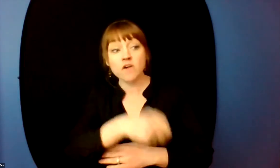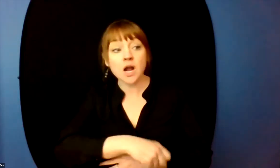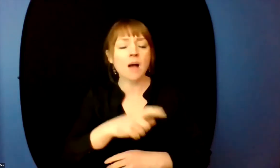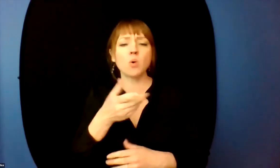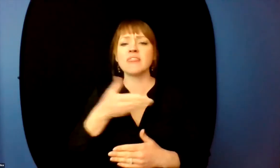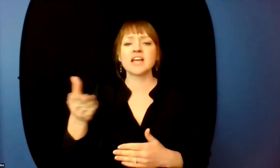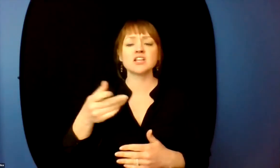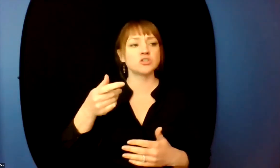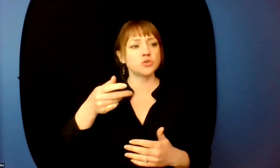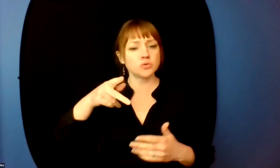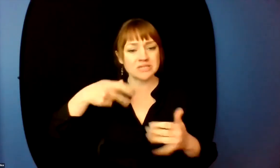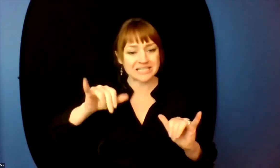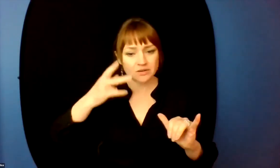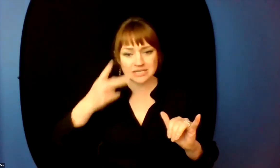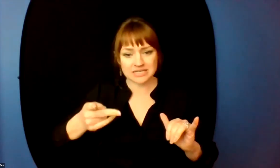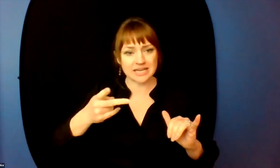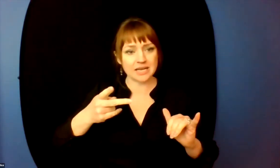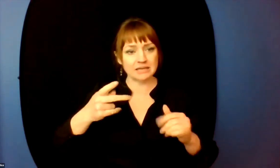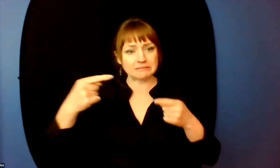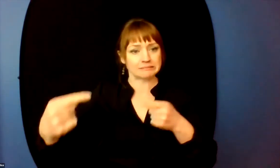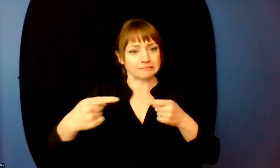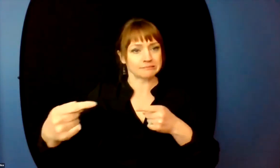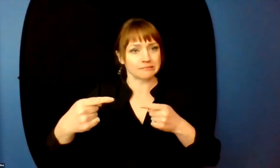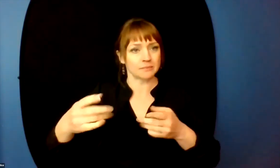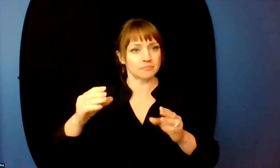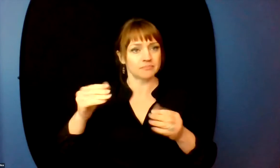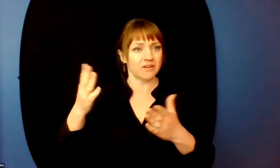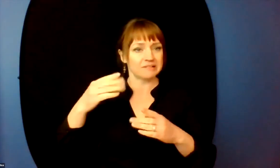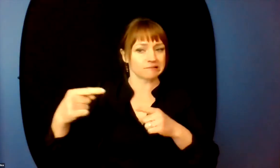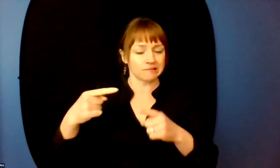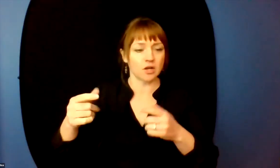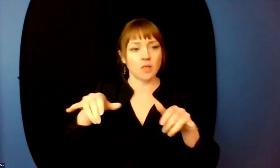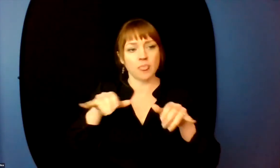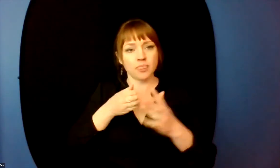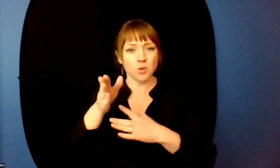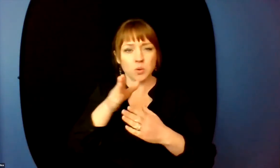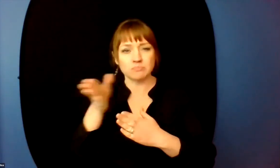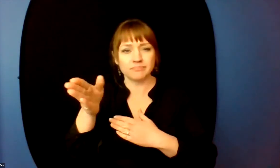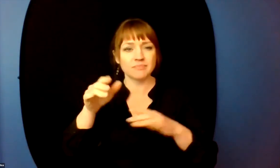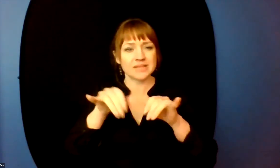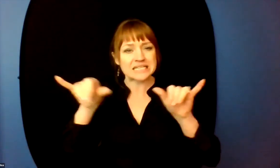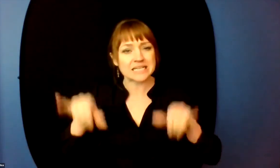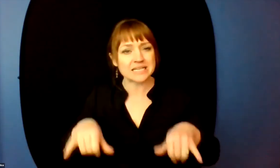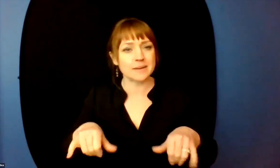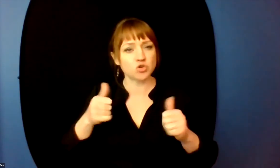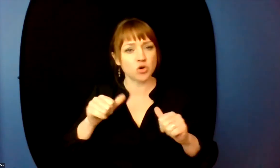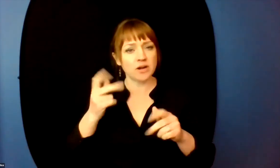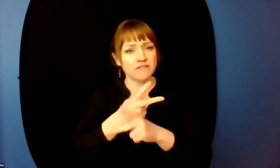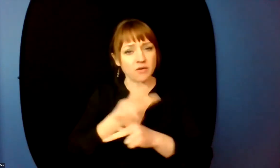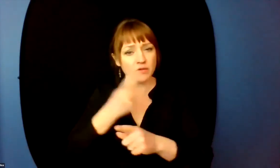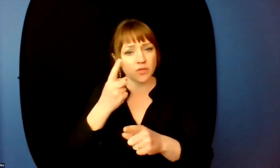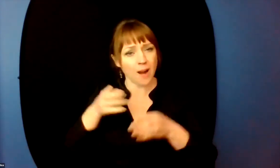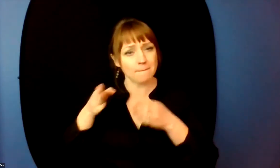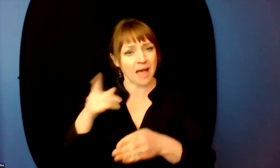up difficulties for our patients as they're going through systems and kind of trying to figure out the right path for them? I